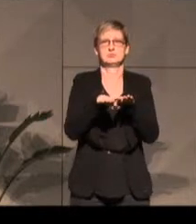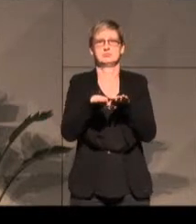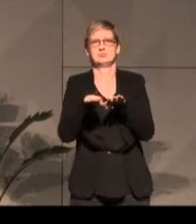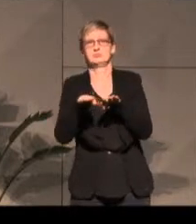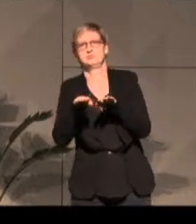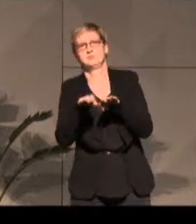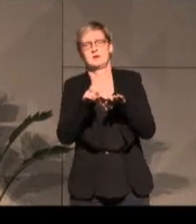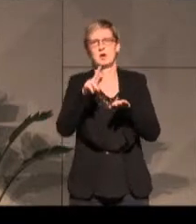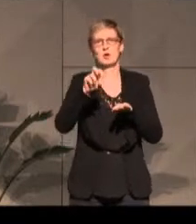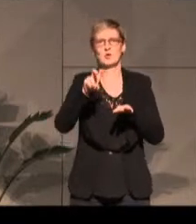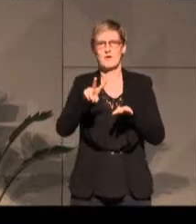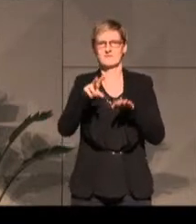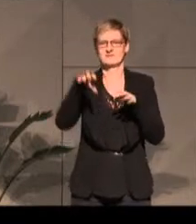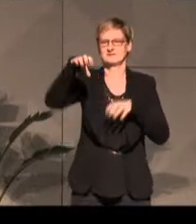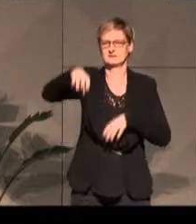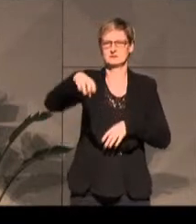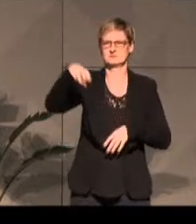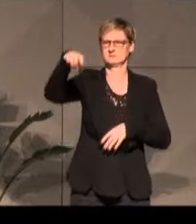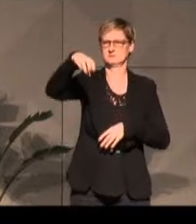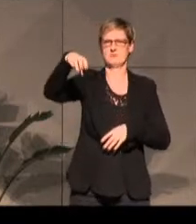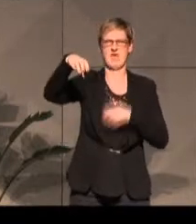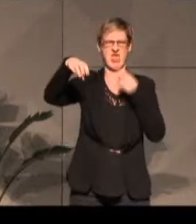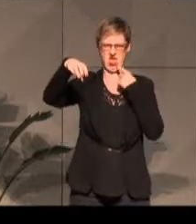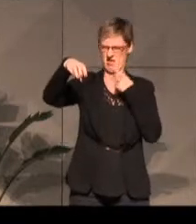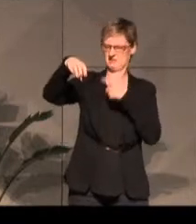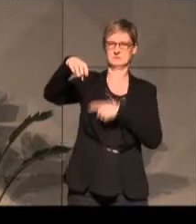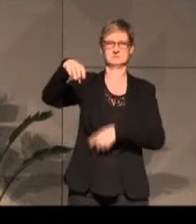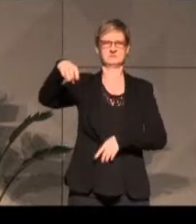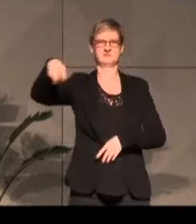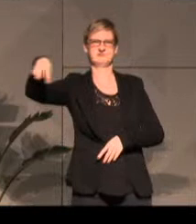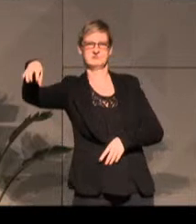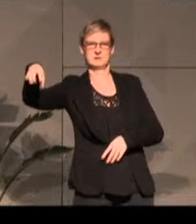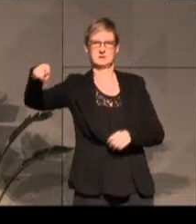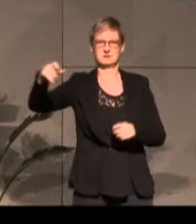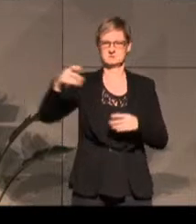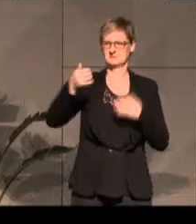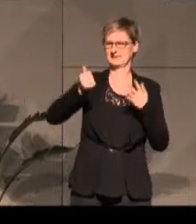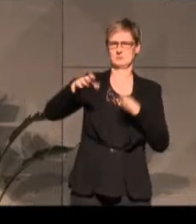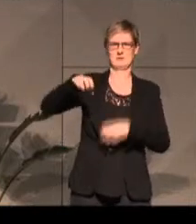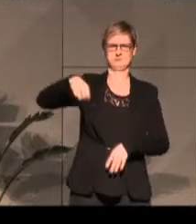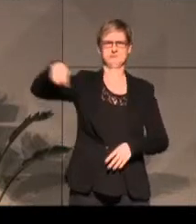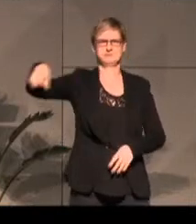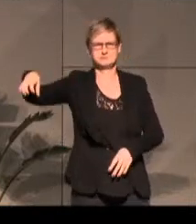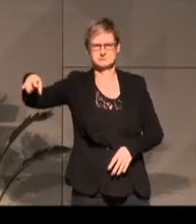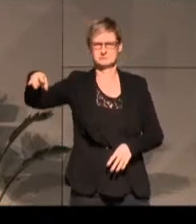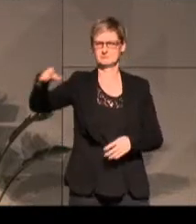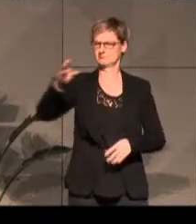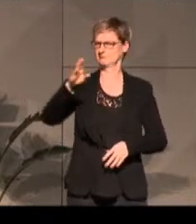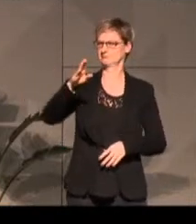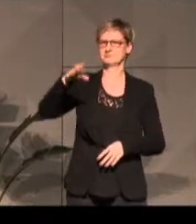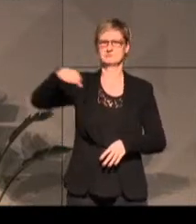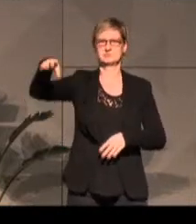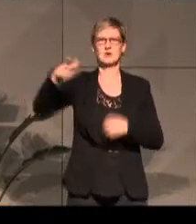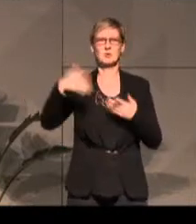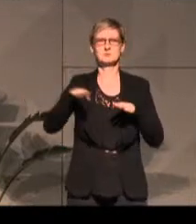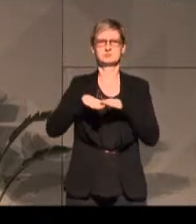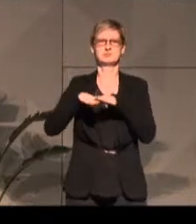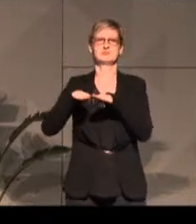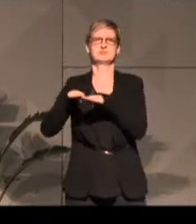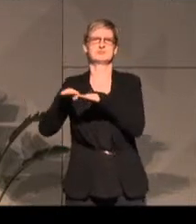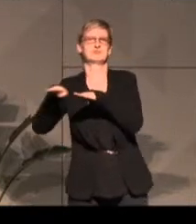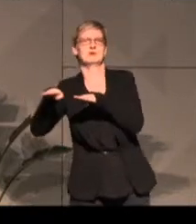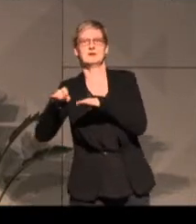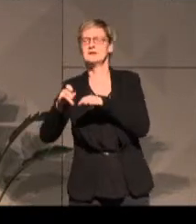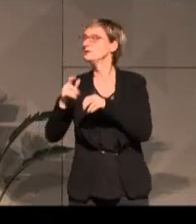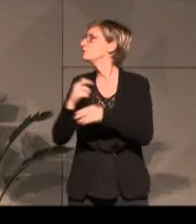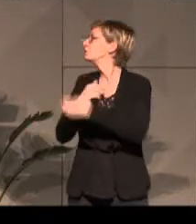one crack has, and one device, Rafcity, for example, had moved to 600